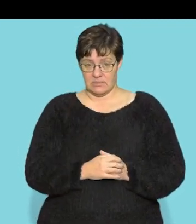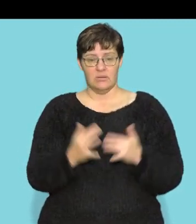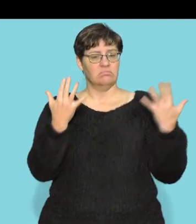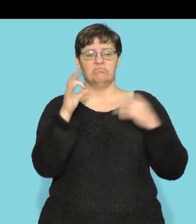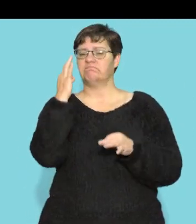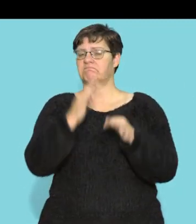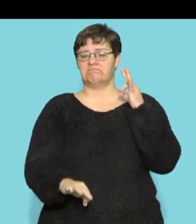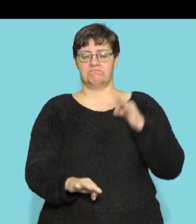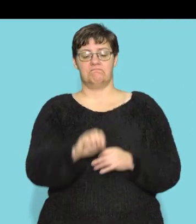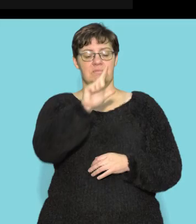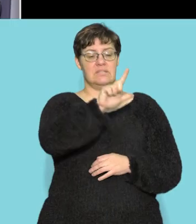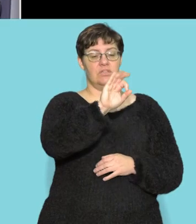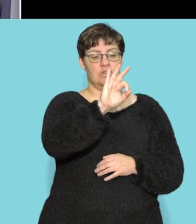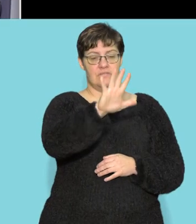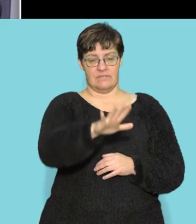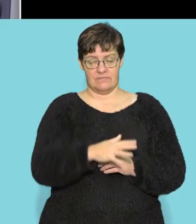your 735,